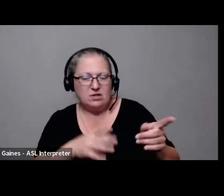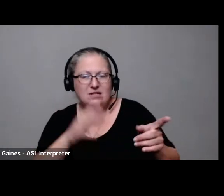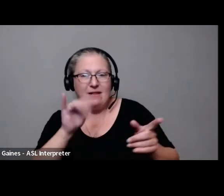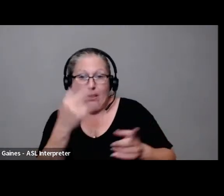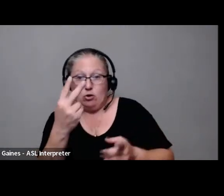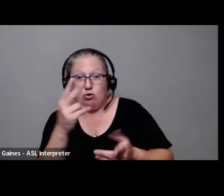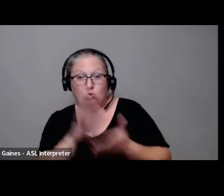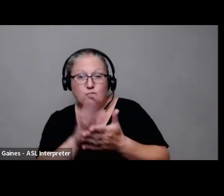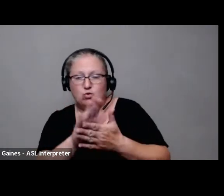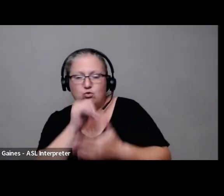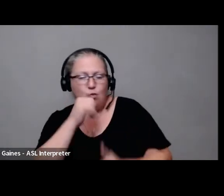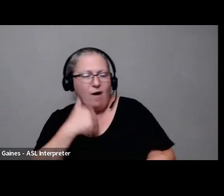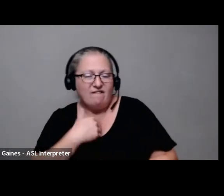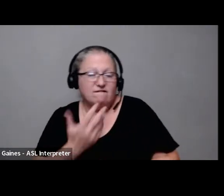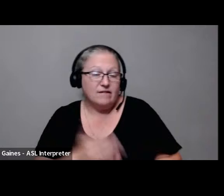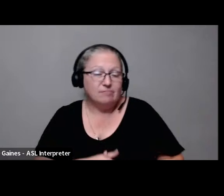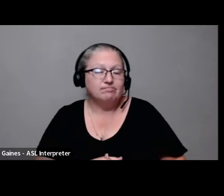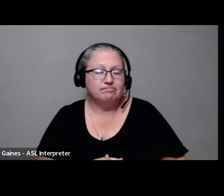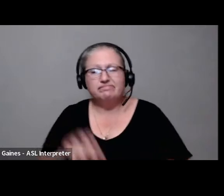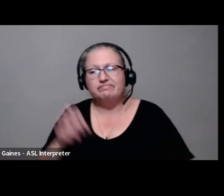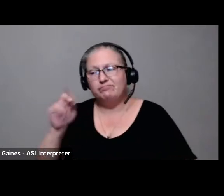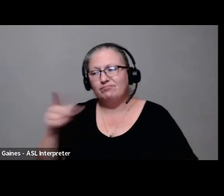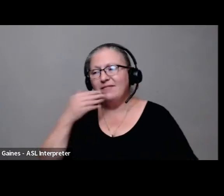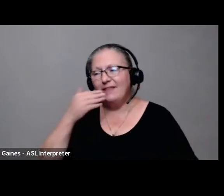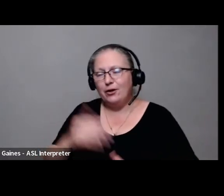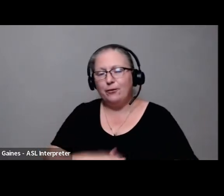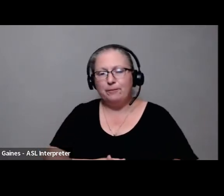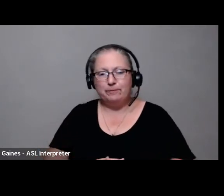2 schools that don't have it. Okay, thanks.